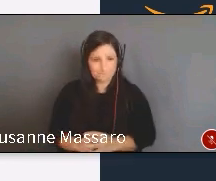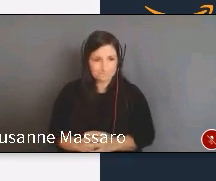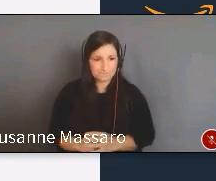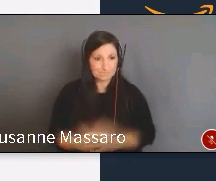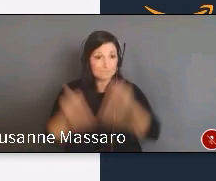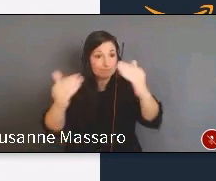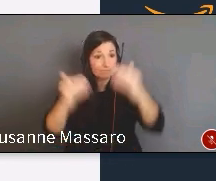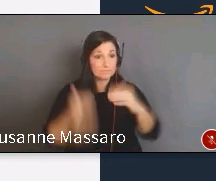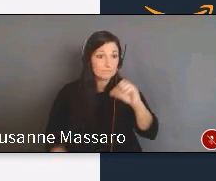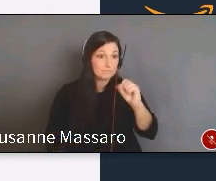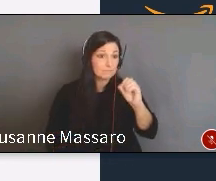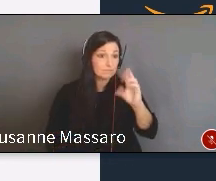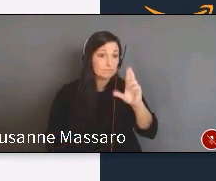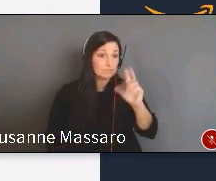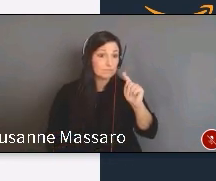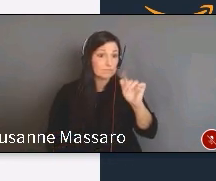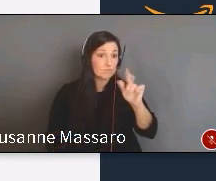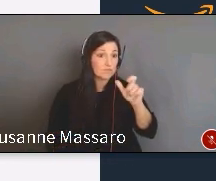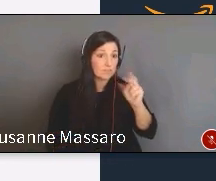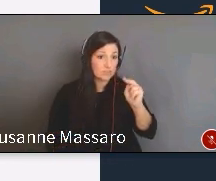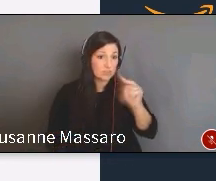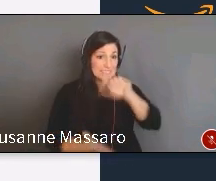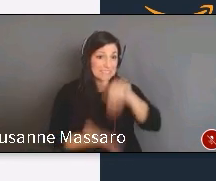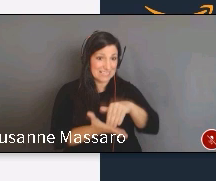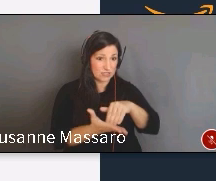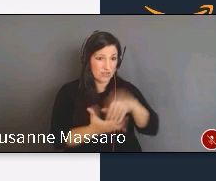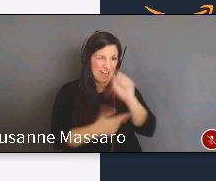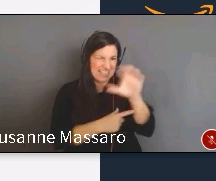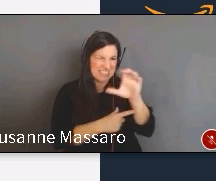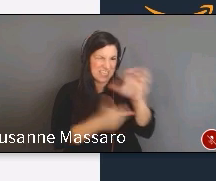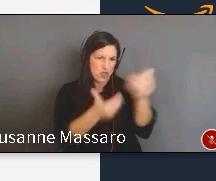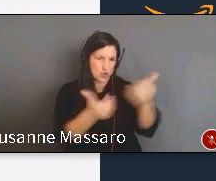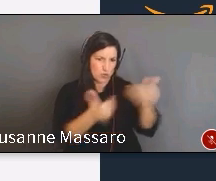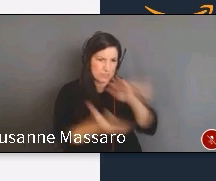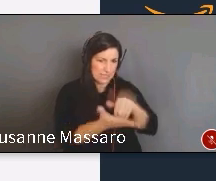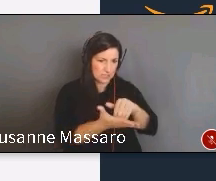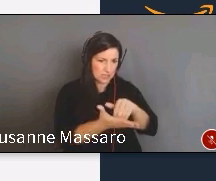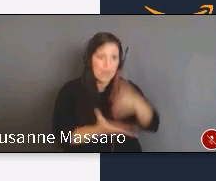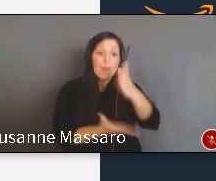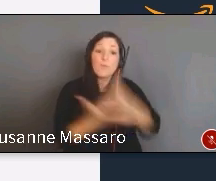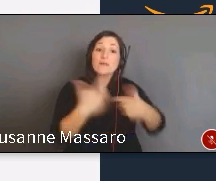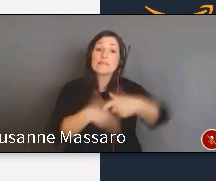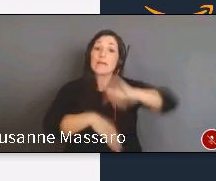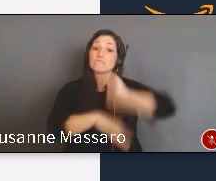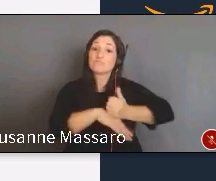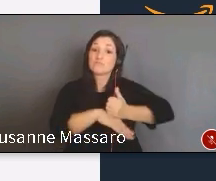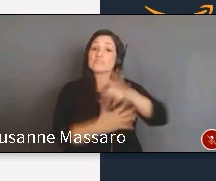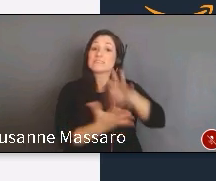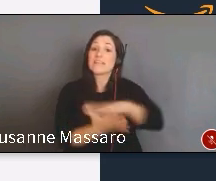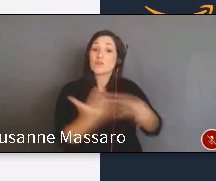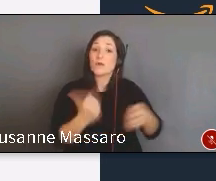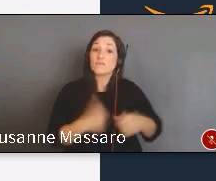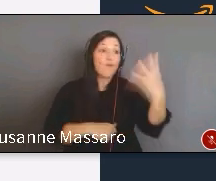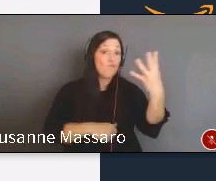Consultation centers offer a part-time fixed schedule. You'll work at least 4 shifts a week and